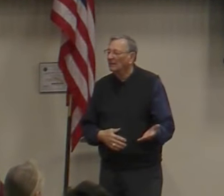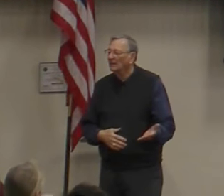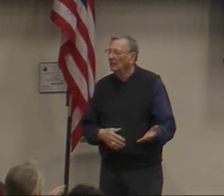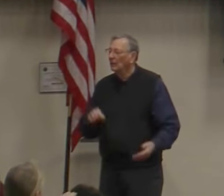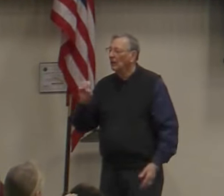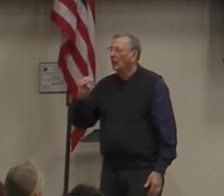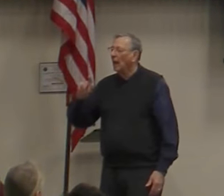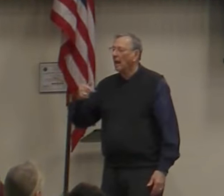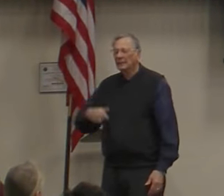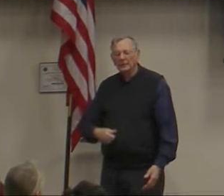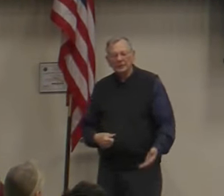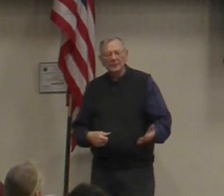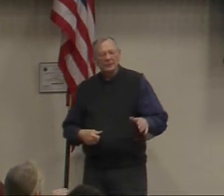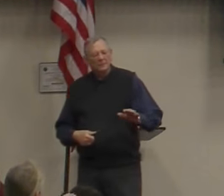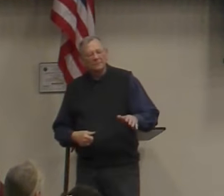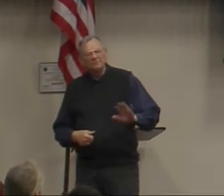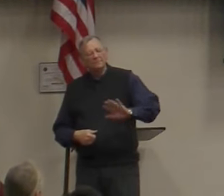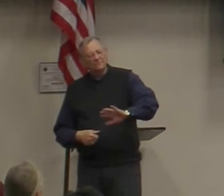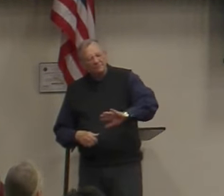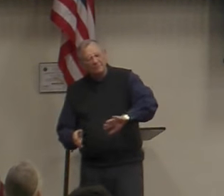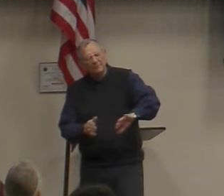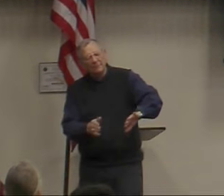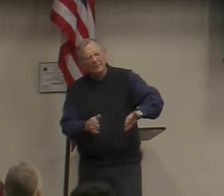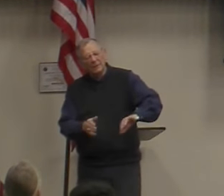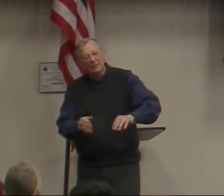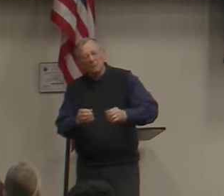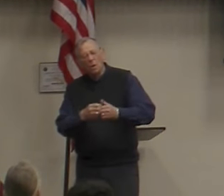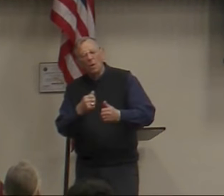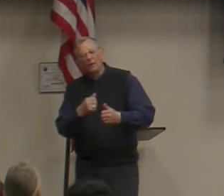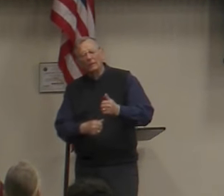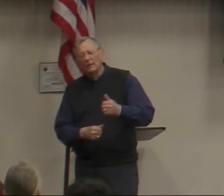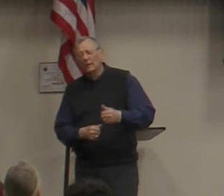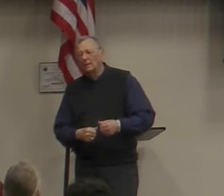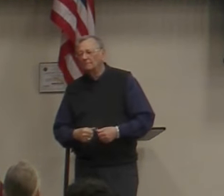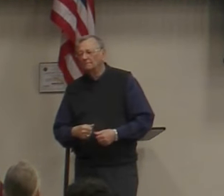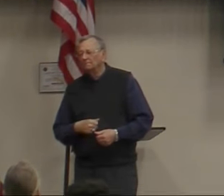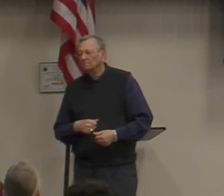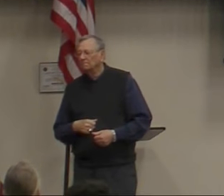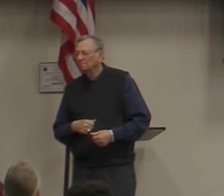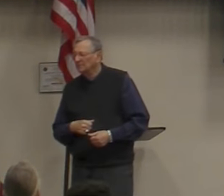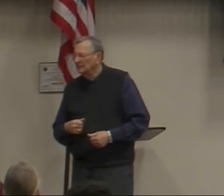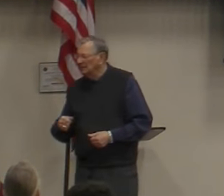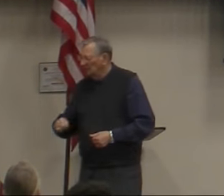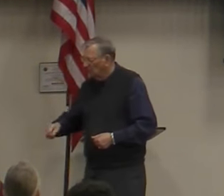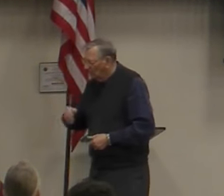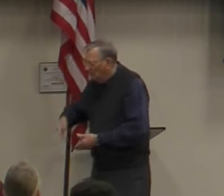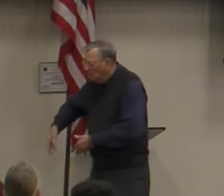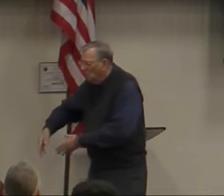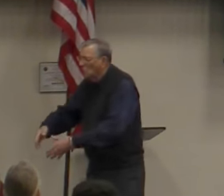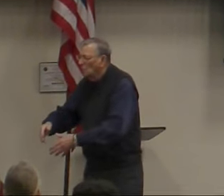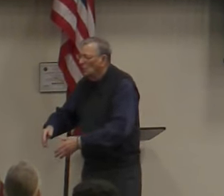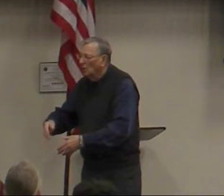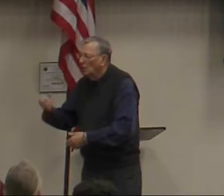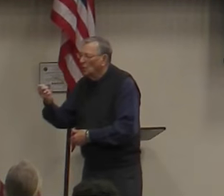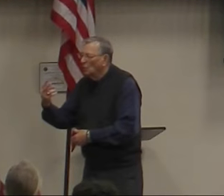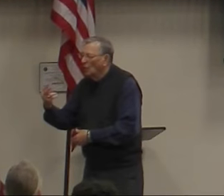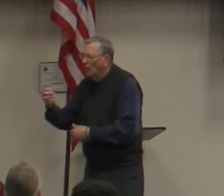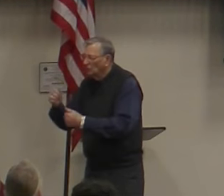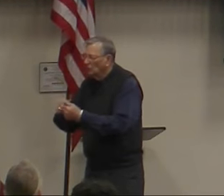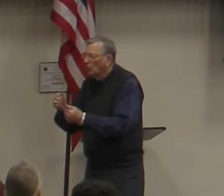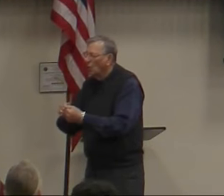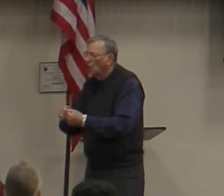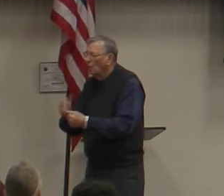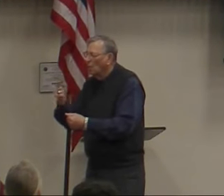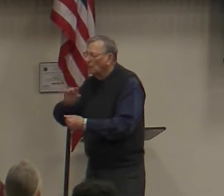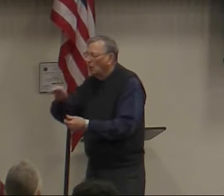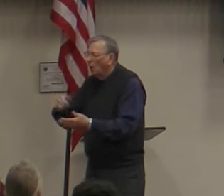Elijah goes and says, let's make this more difficult. He digs a trench. He puts together 12 stones, one for